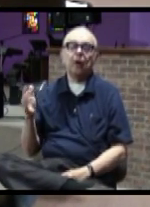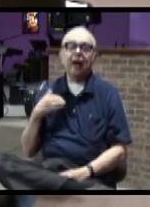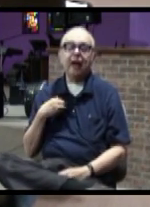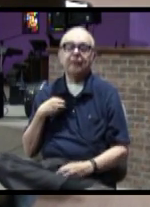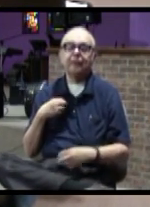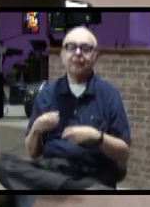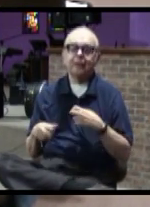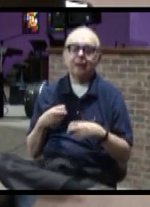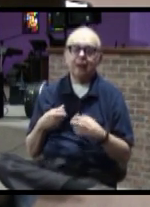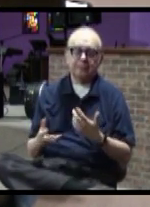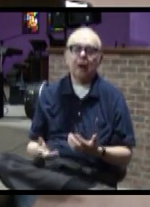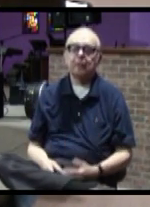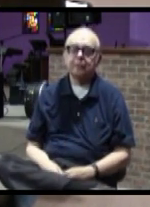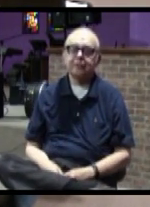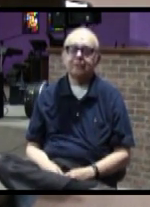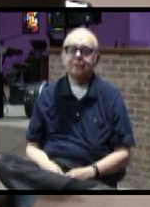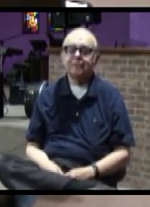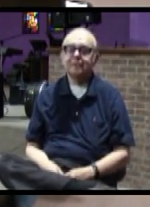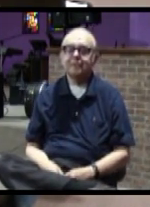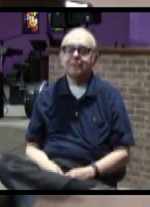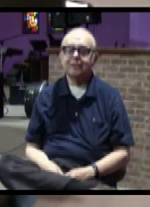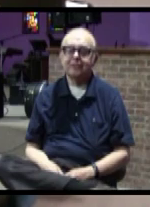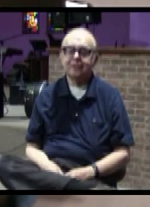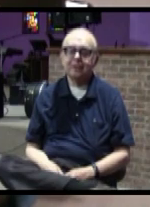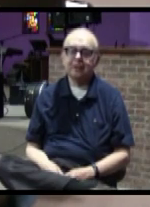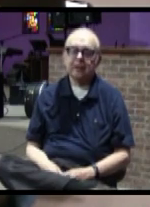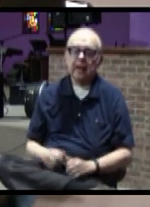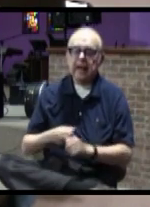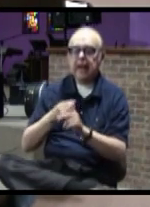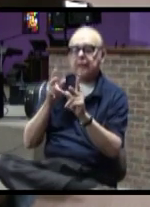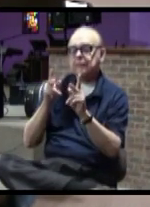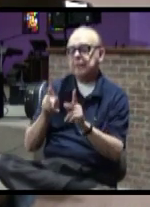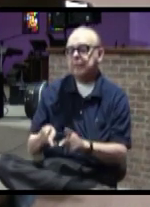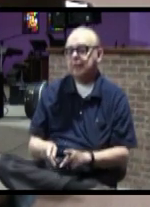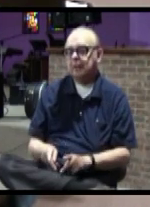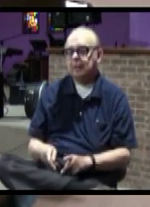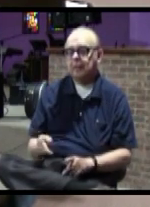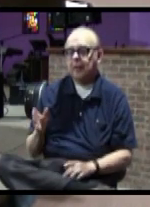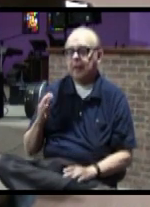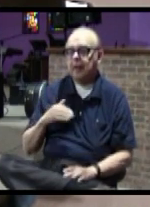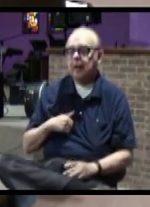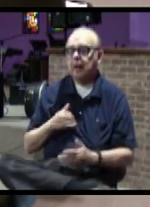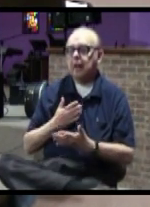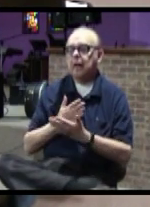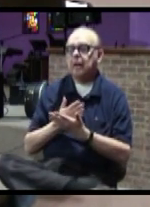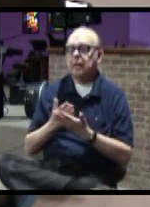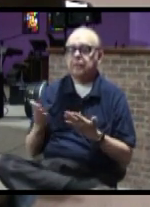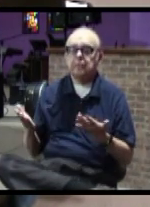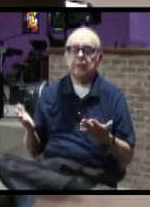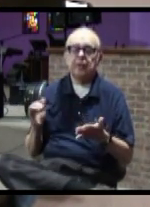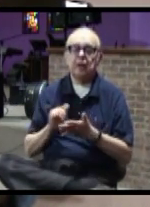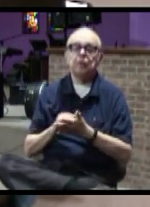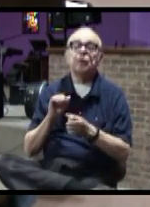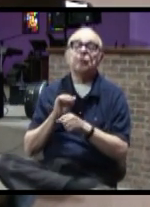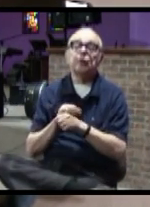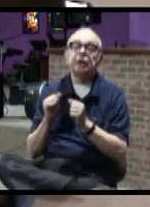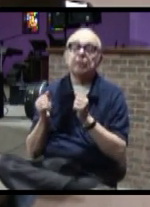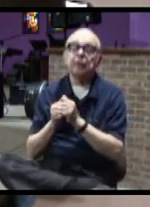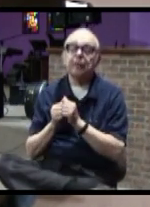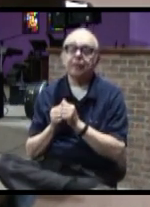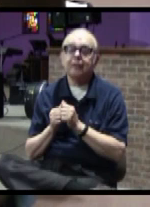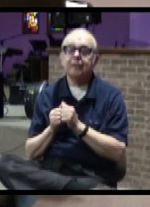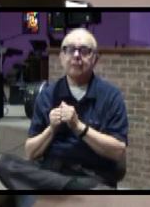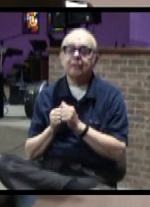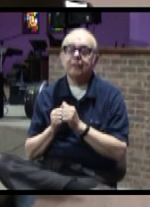Because we're all issues. We're all problems. Every one of us have something that we're